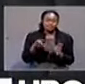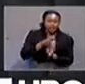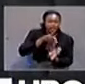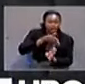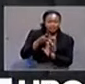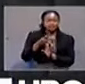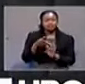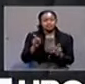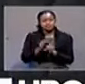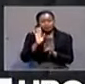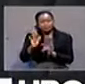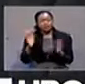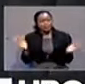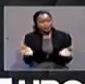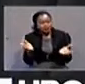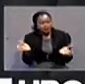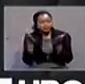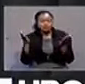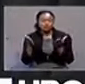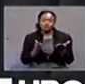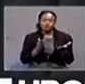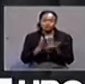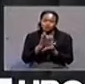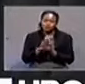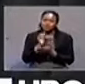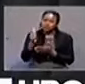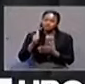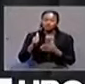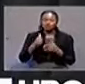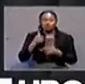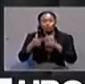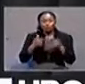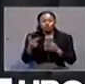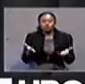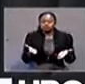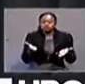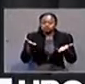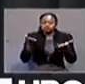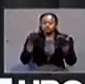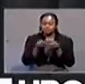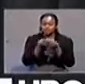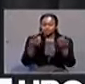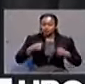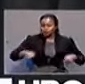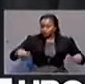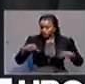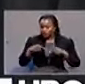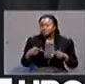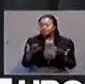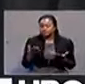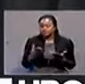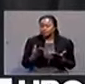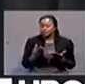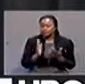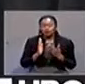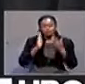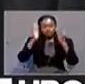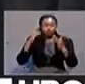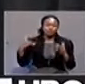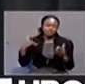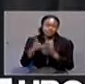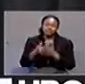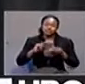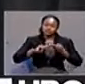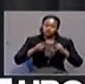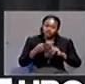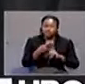through his mentorship, has made many of us into what we are. Archbishop has been a friend to the